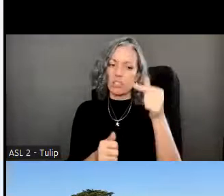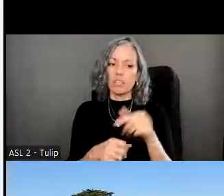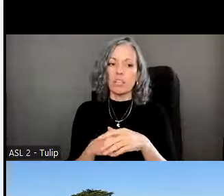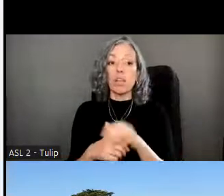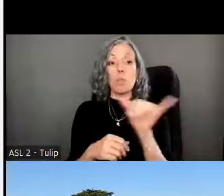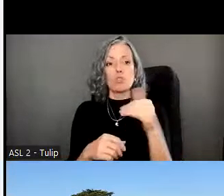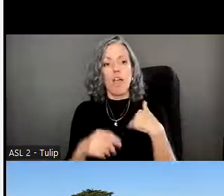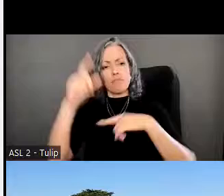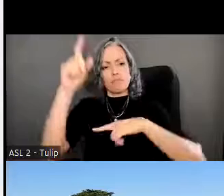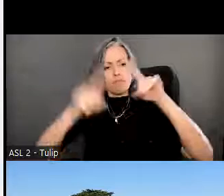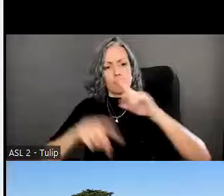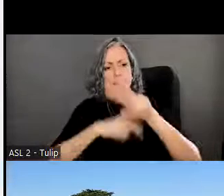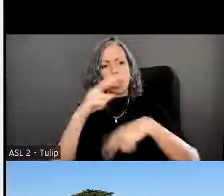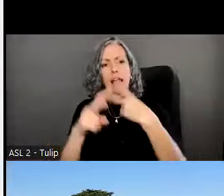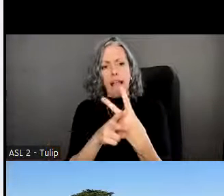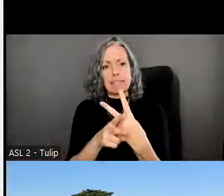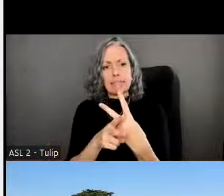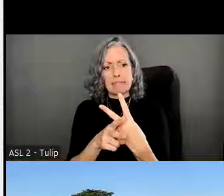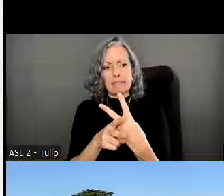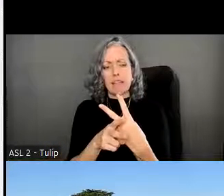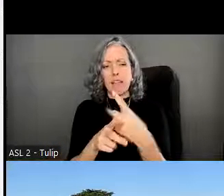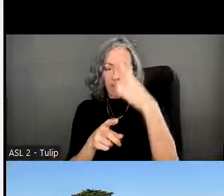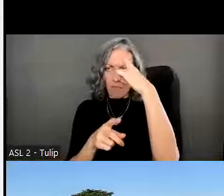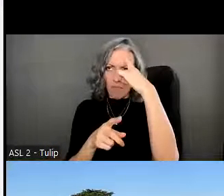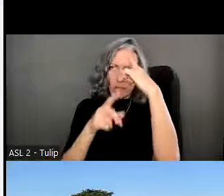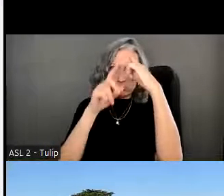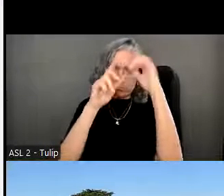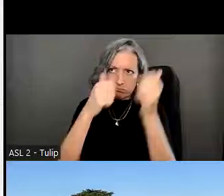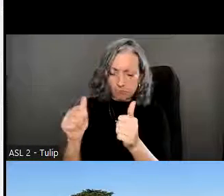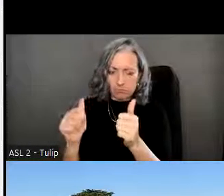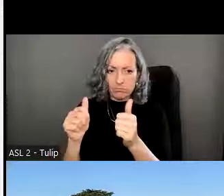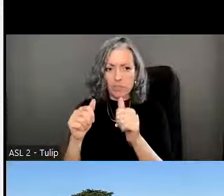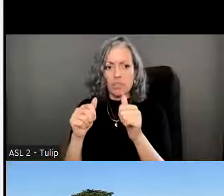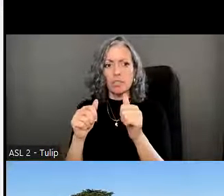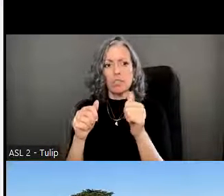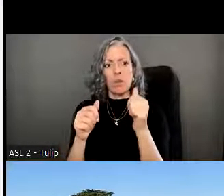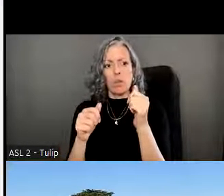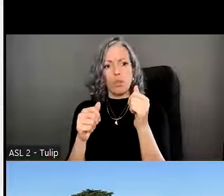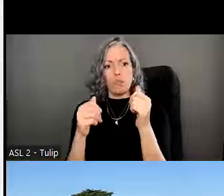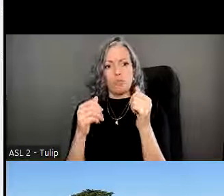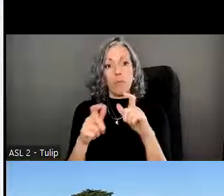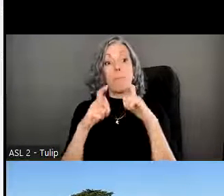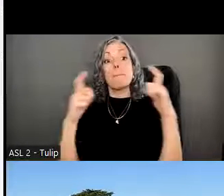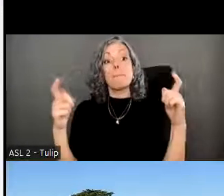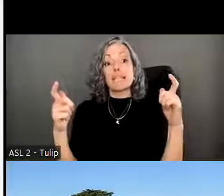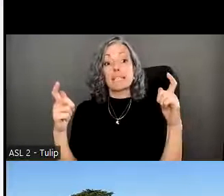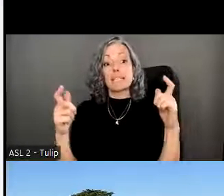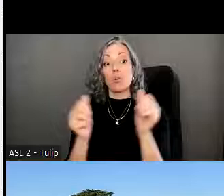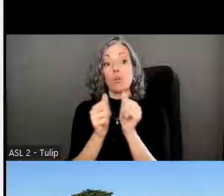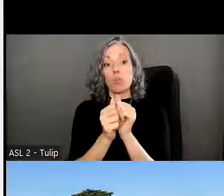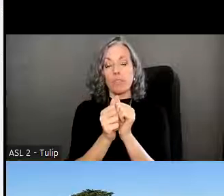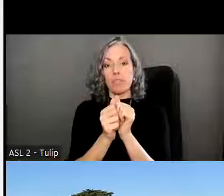many different types of cognitive impairments. The largest being with you saw with